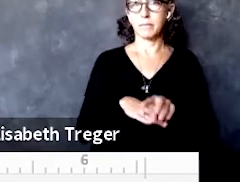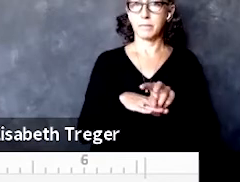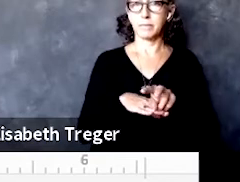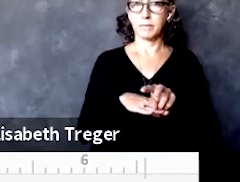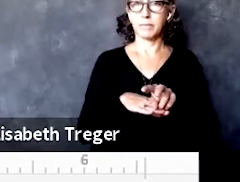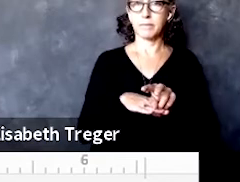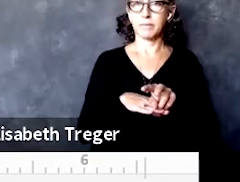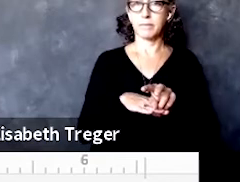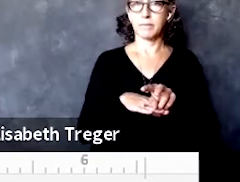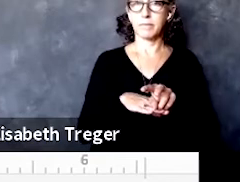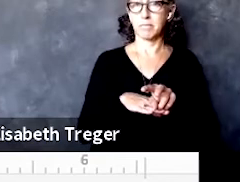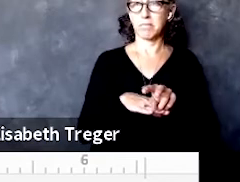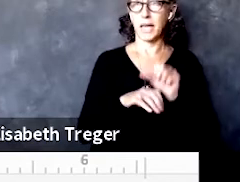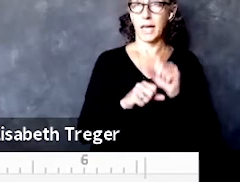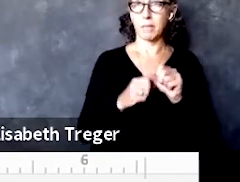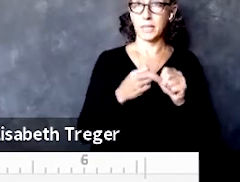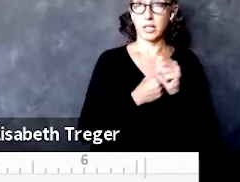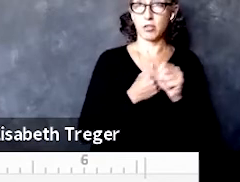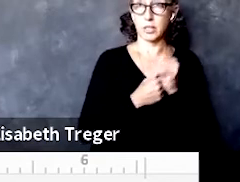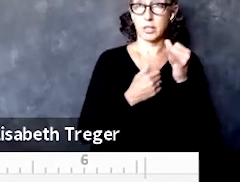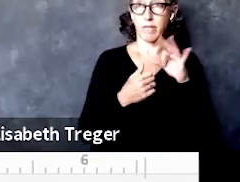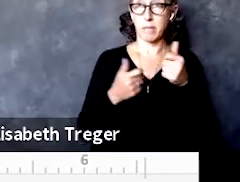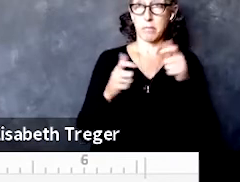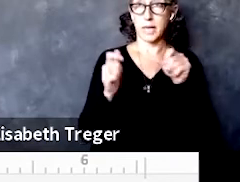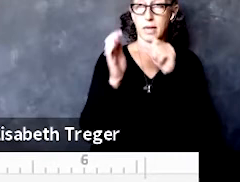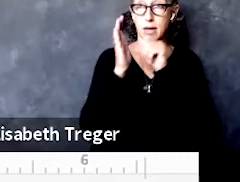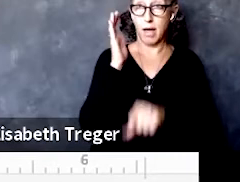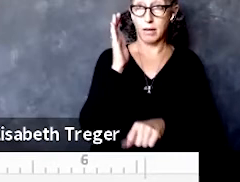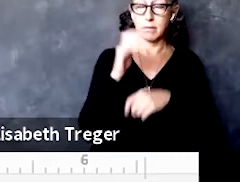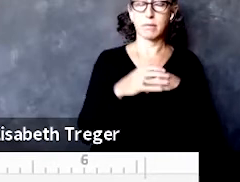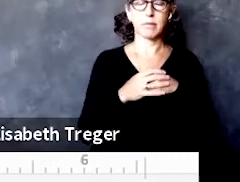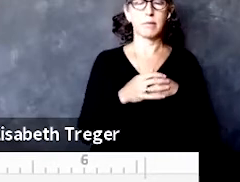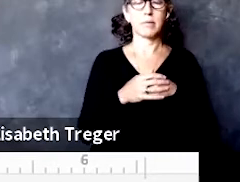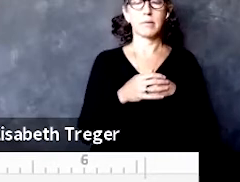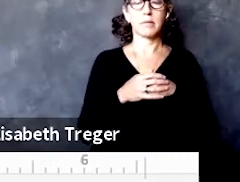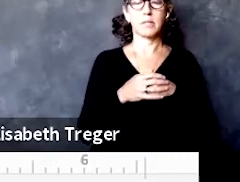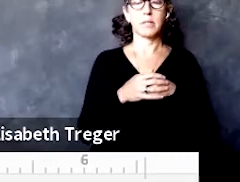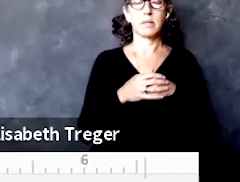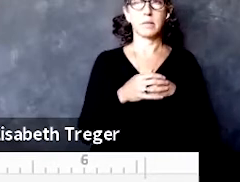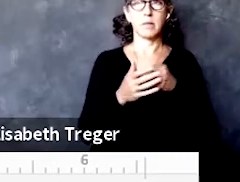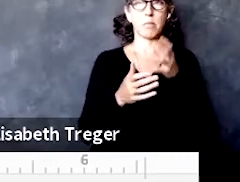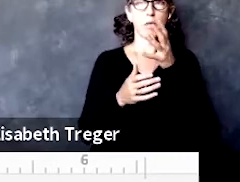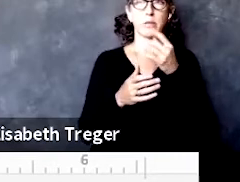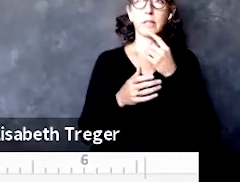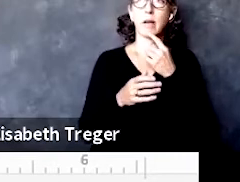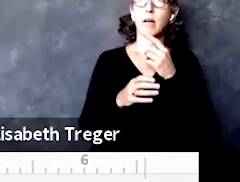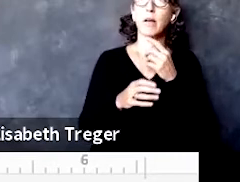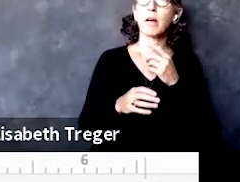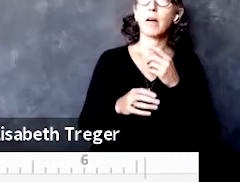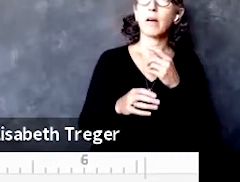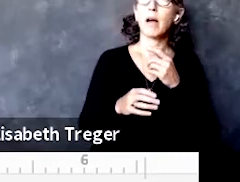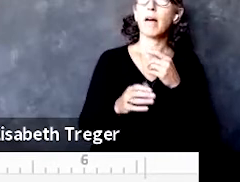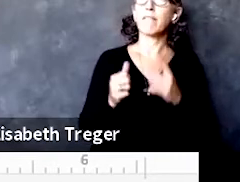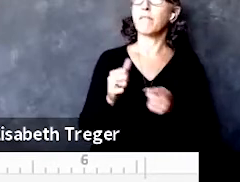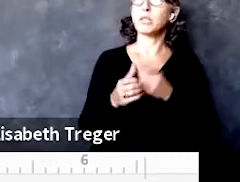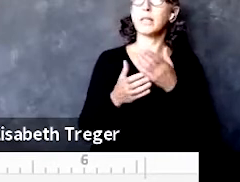And that can be very dangerous if there's a big cut. And I remember her saying, one of the first things I thought was, how am I going to pay for